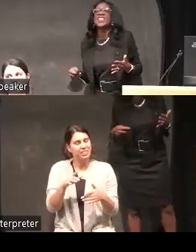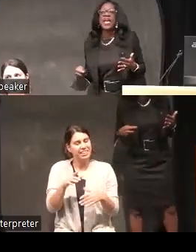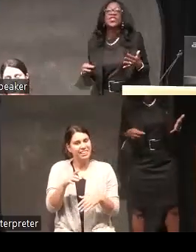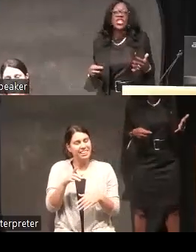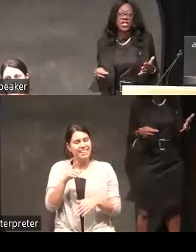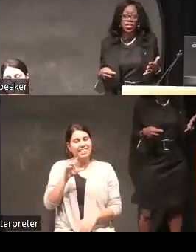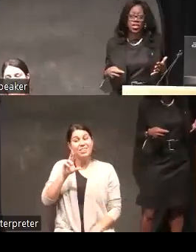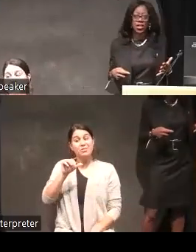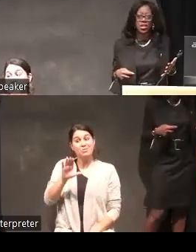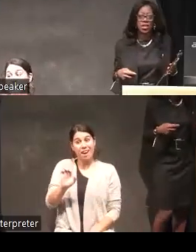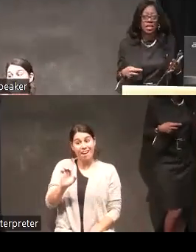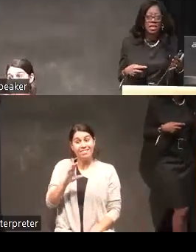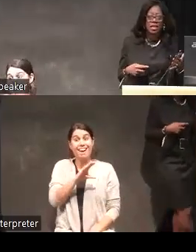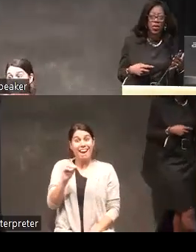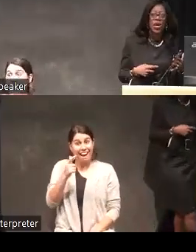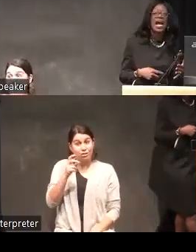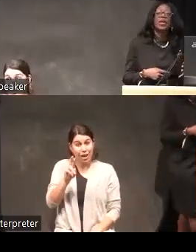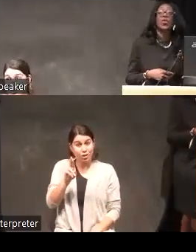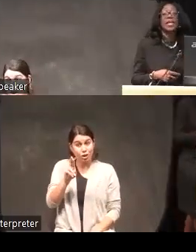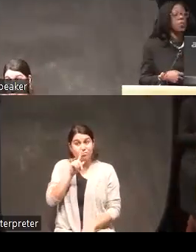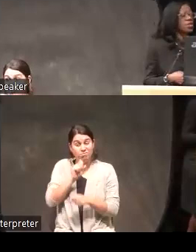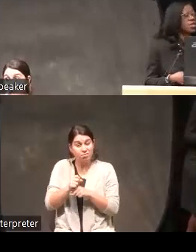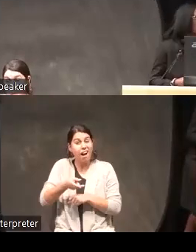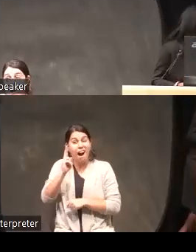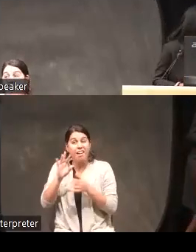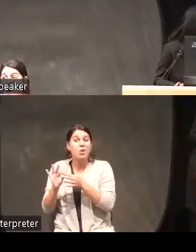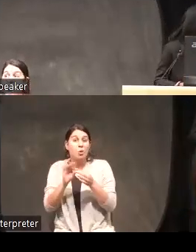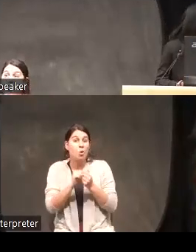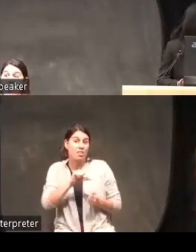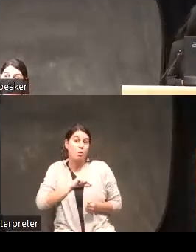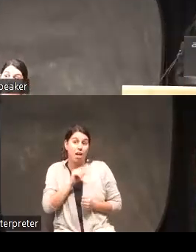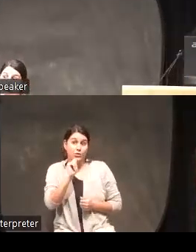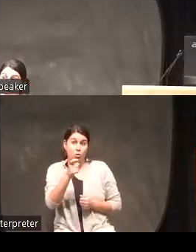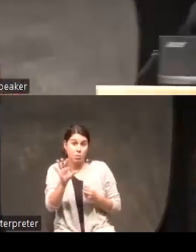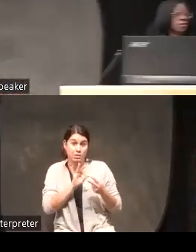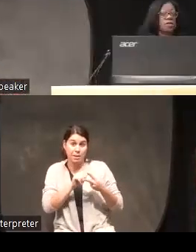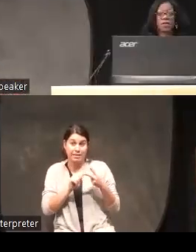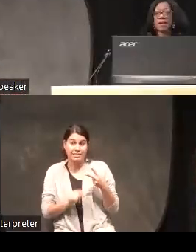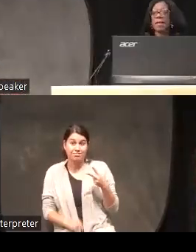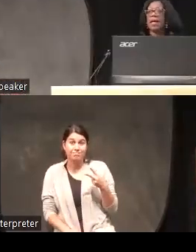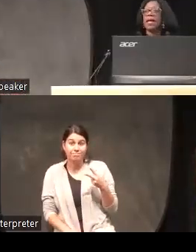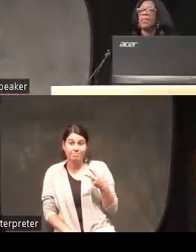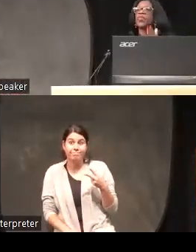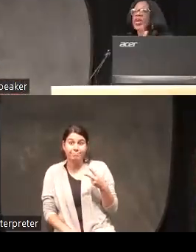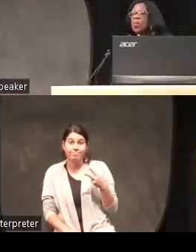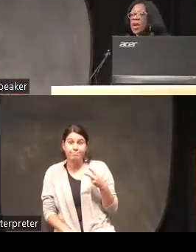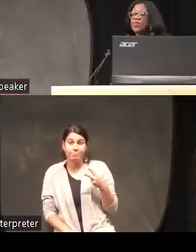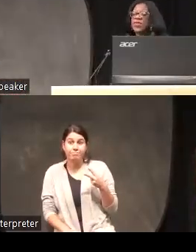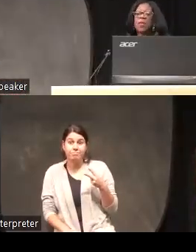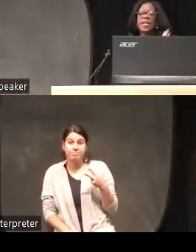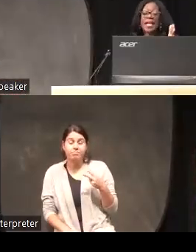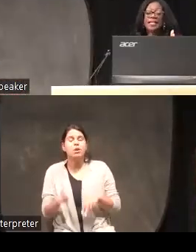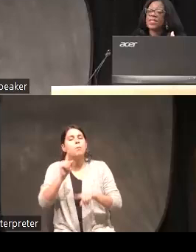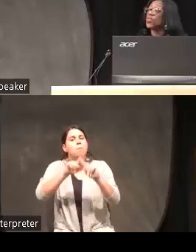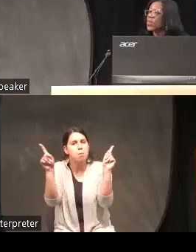that race and gender were highly correlated with the quality of treatment decisions, right? The real breakthrough